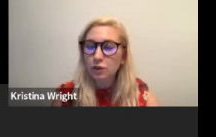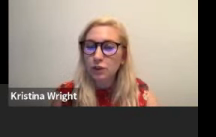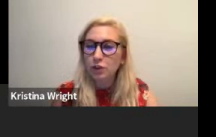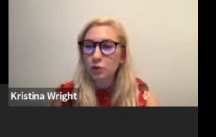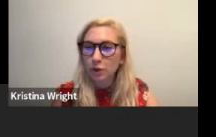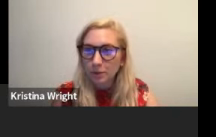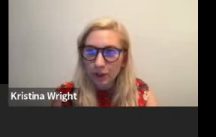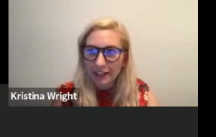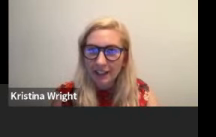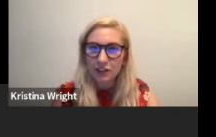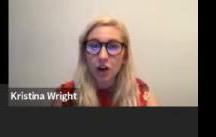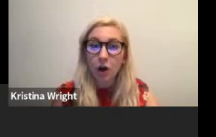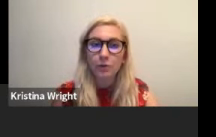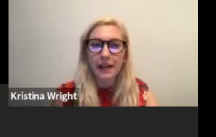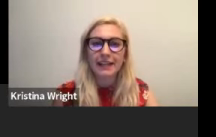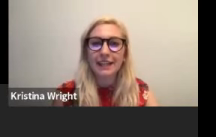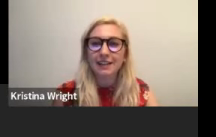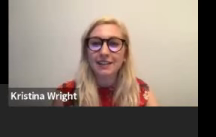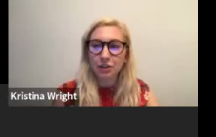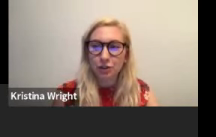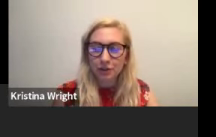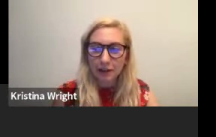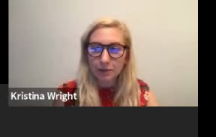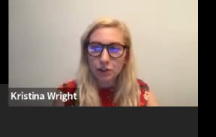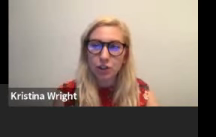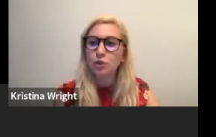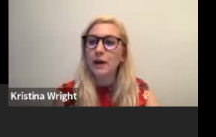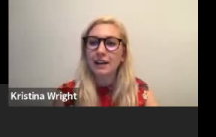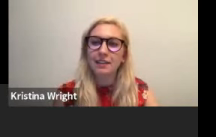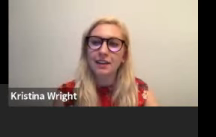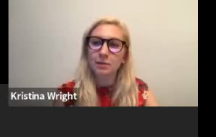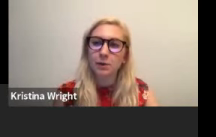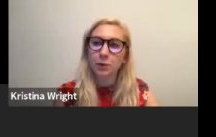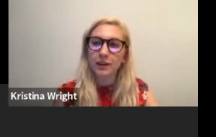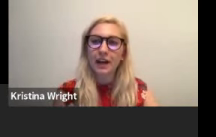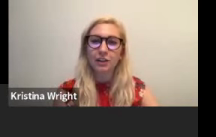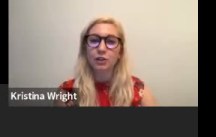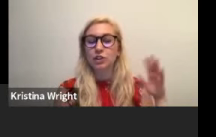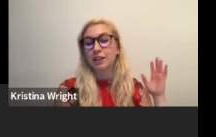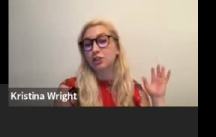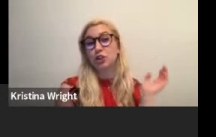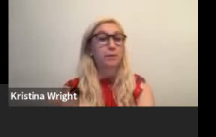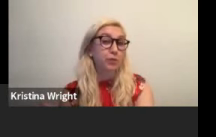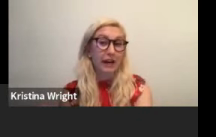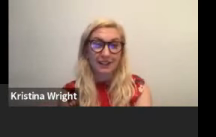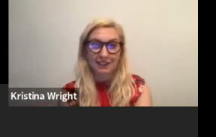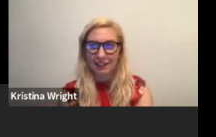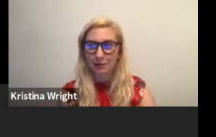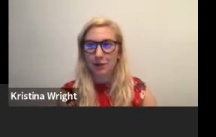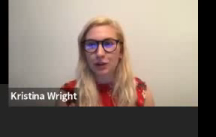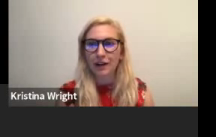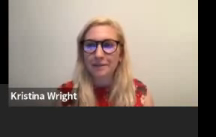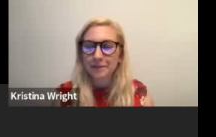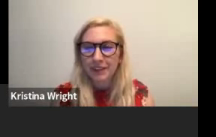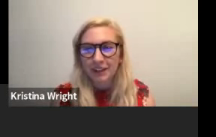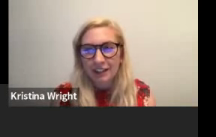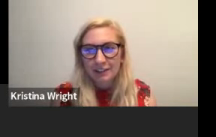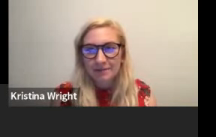like most of your storyboard ideas are already in the digital realm. Do you do anything before that, or do you just like jump right into the